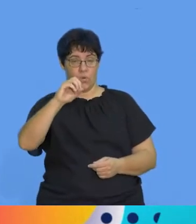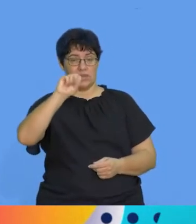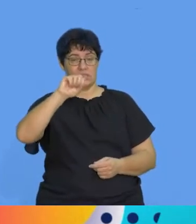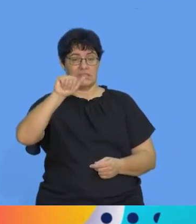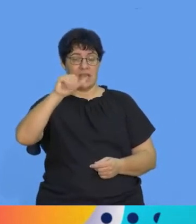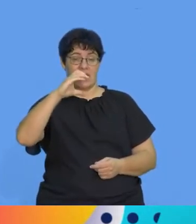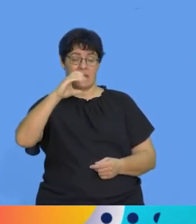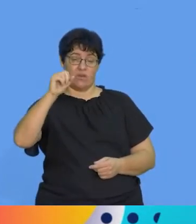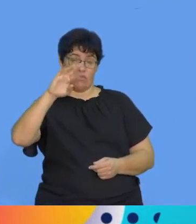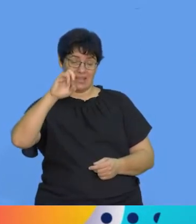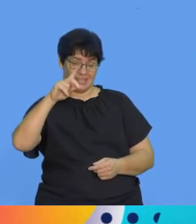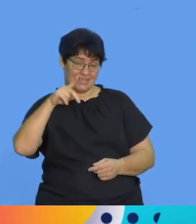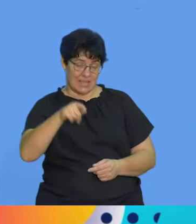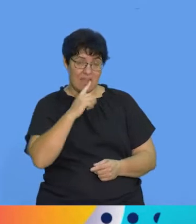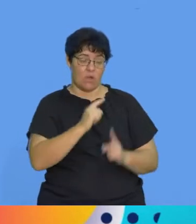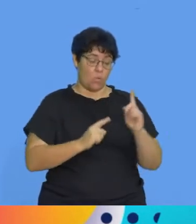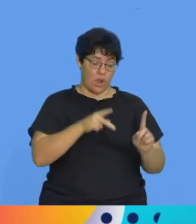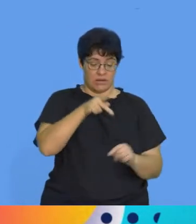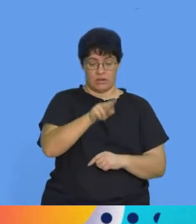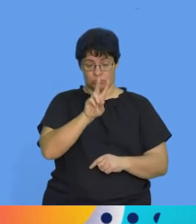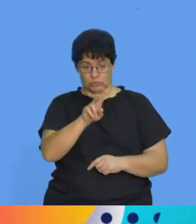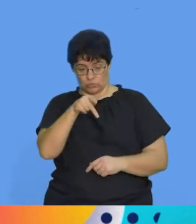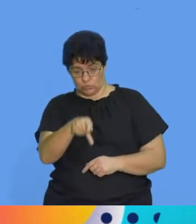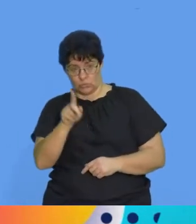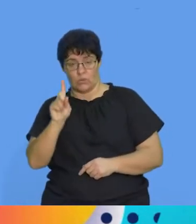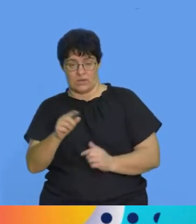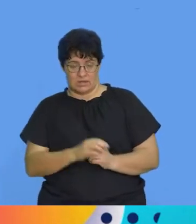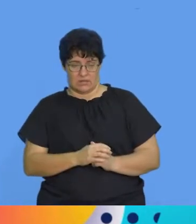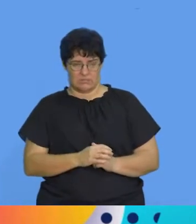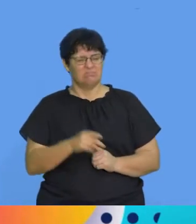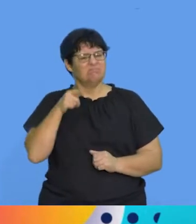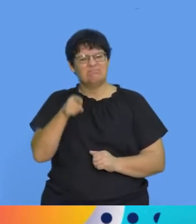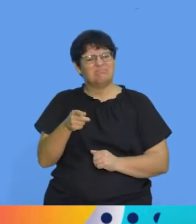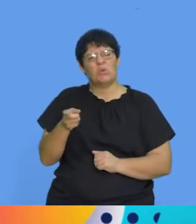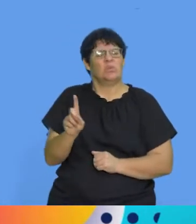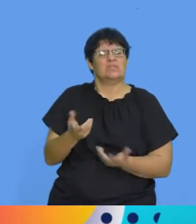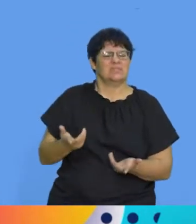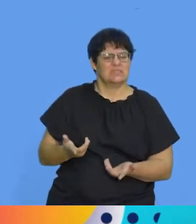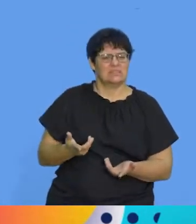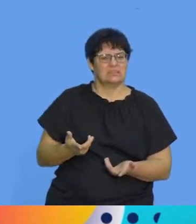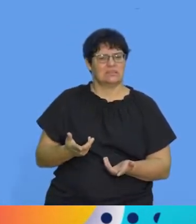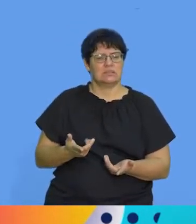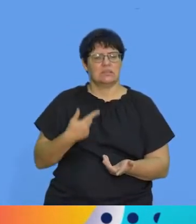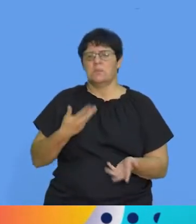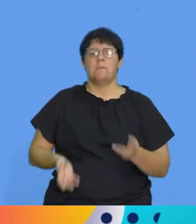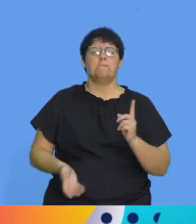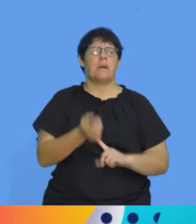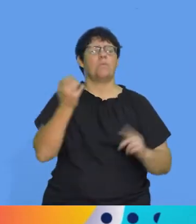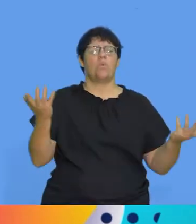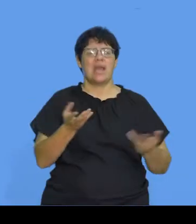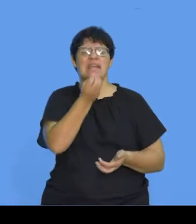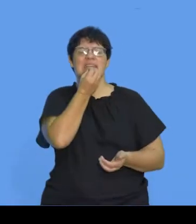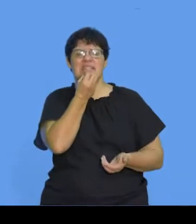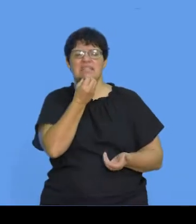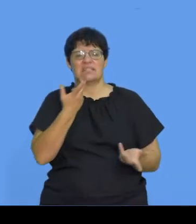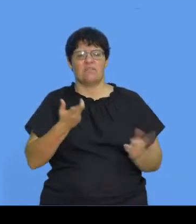1 to 2 to 1 ratio. Okay, now what are monosaccharides? Where do you get them?